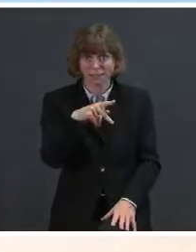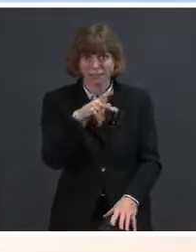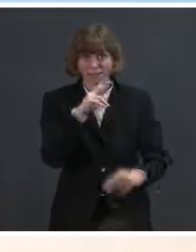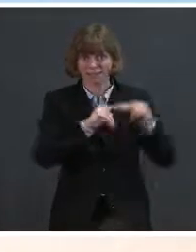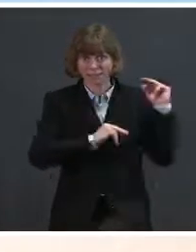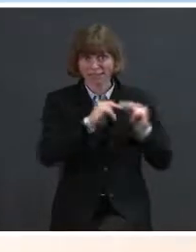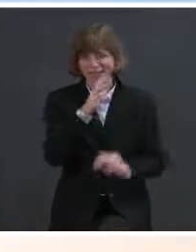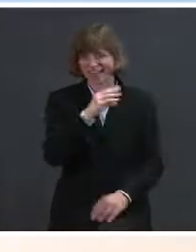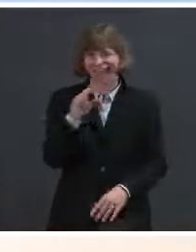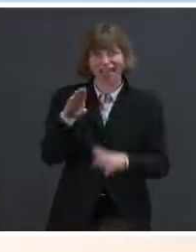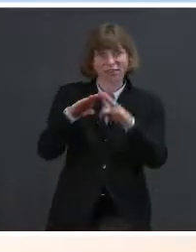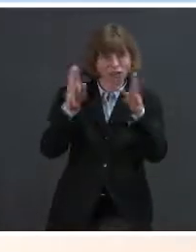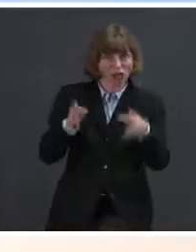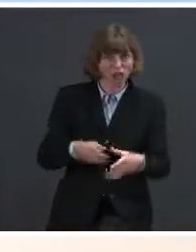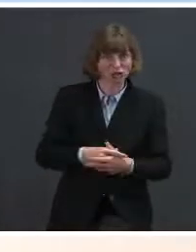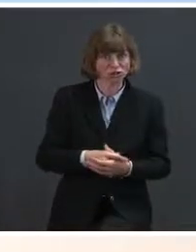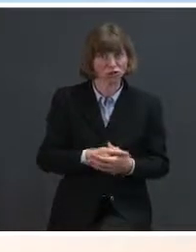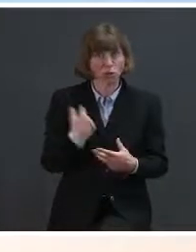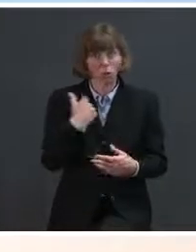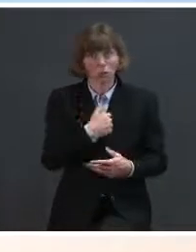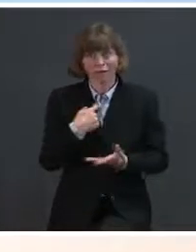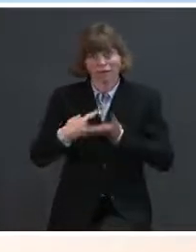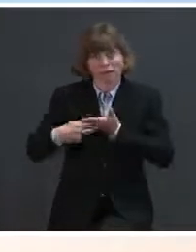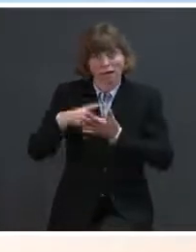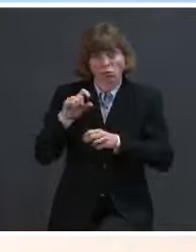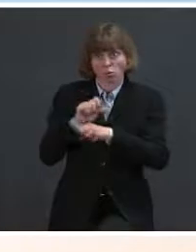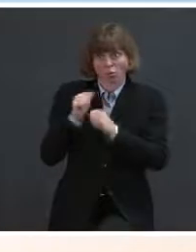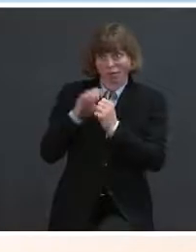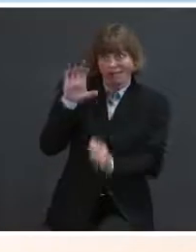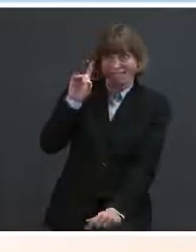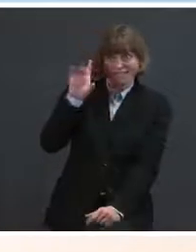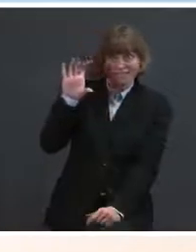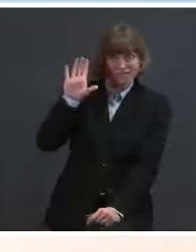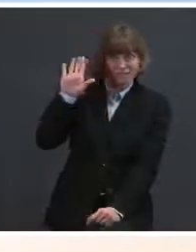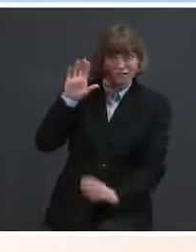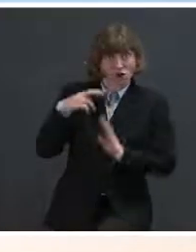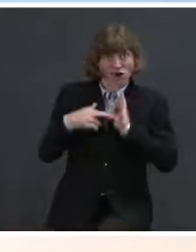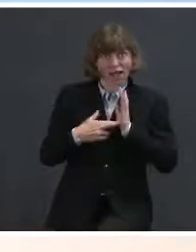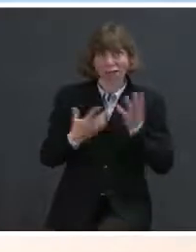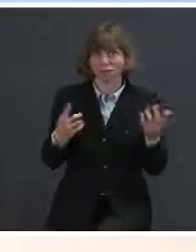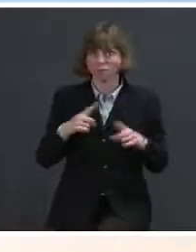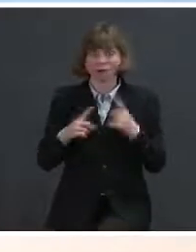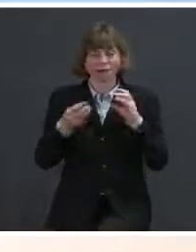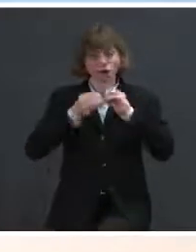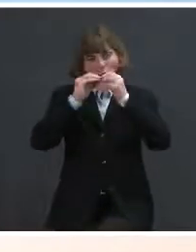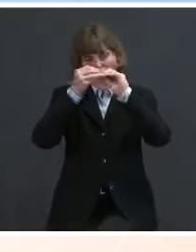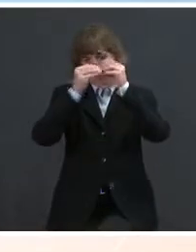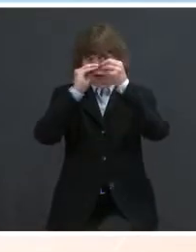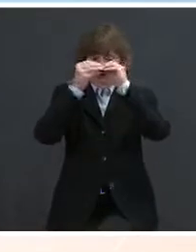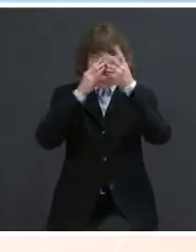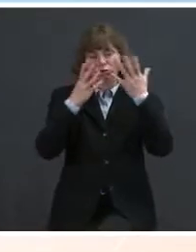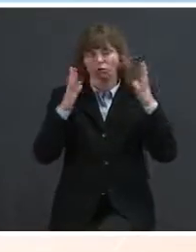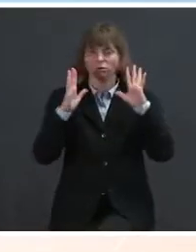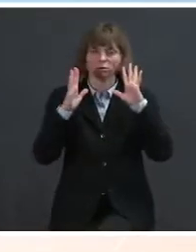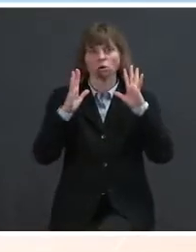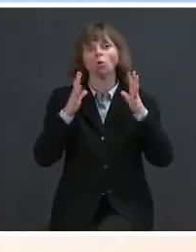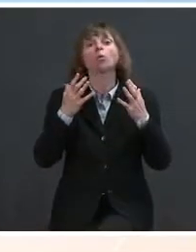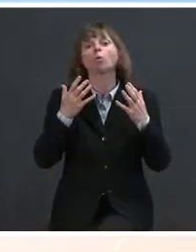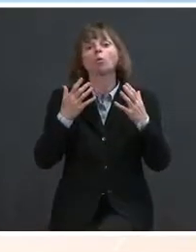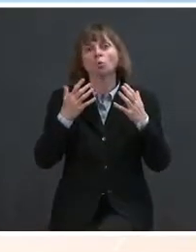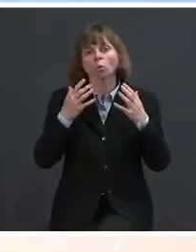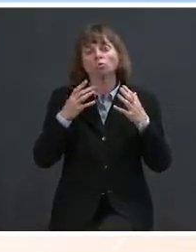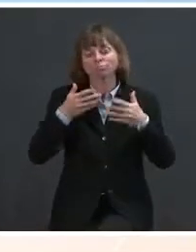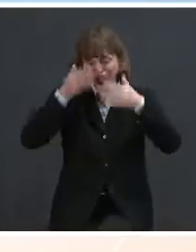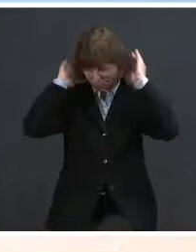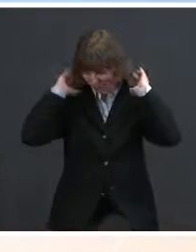a bit about working with the CDC on guidelines, but certainly with the pure numbers, we need to continue continue to look at and evaluate ways to prevent